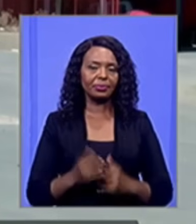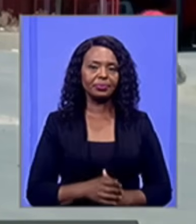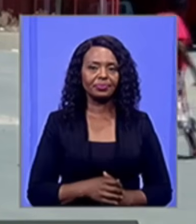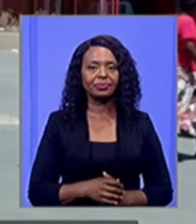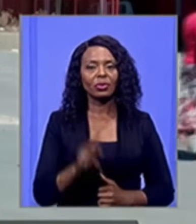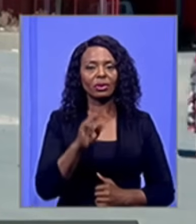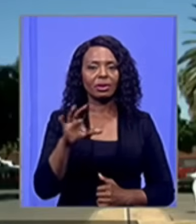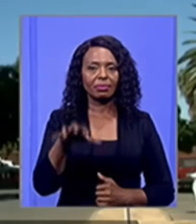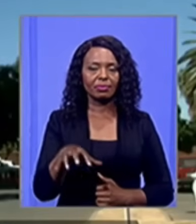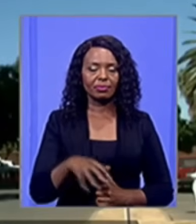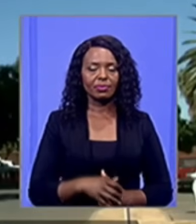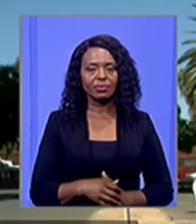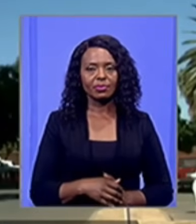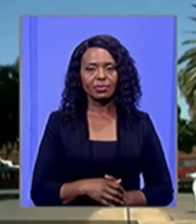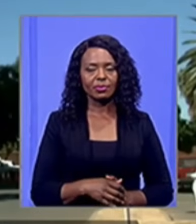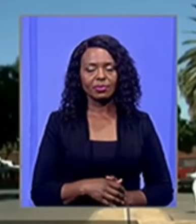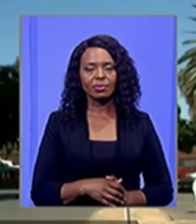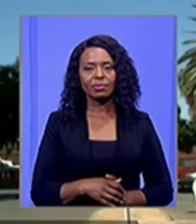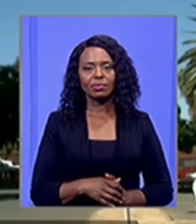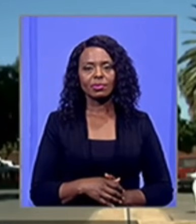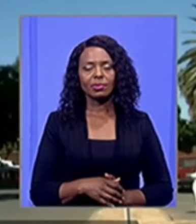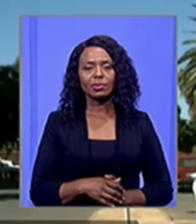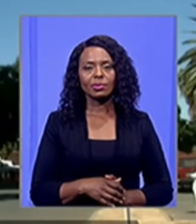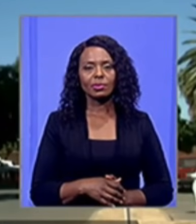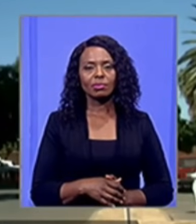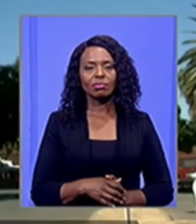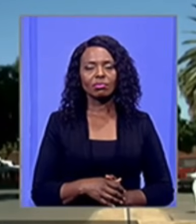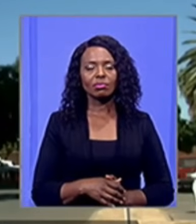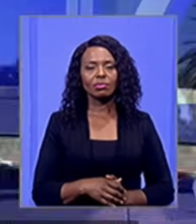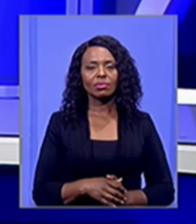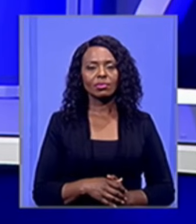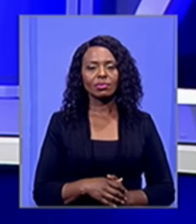Northern Cape. Thabiso Khadebe, ditaba tsa SABC Kimberley.